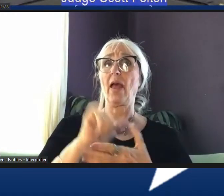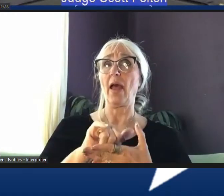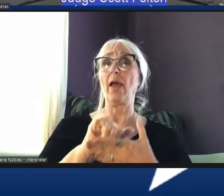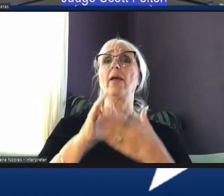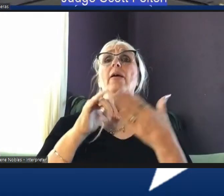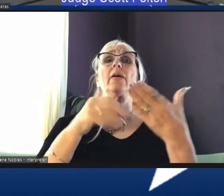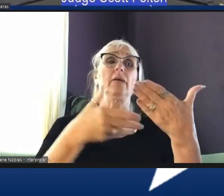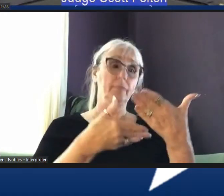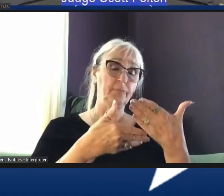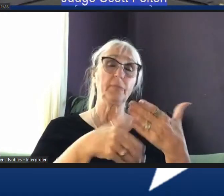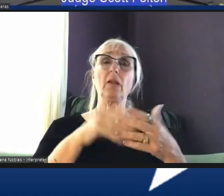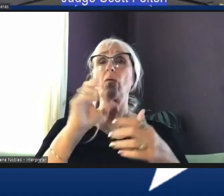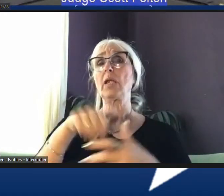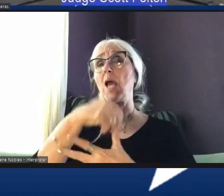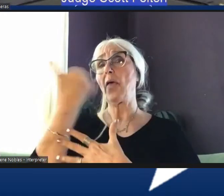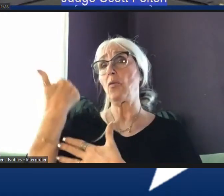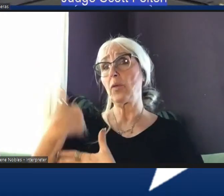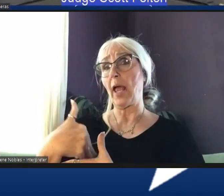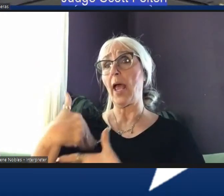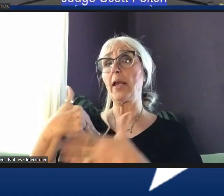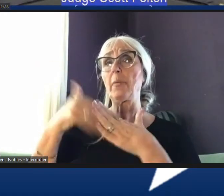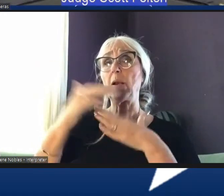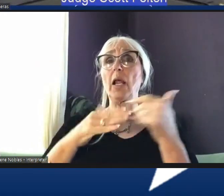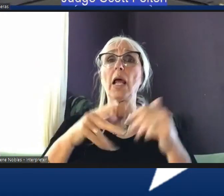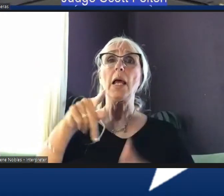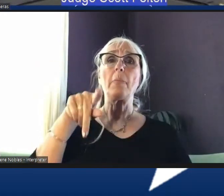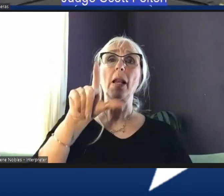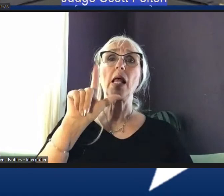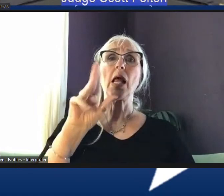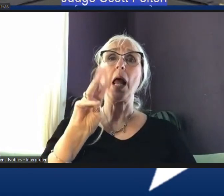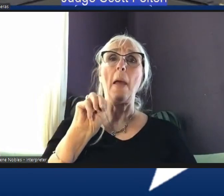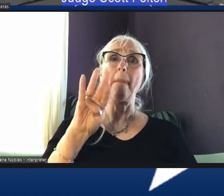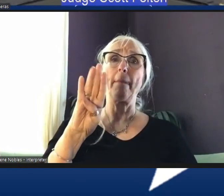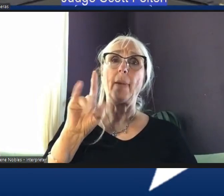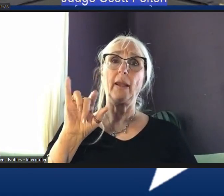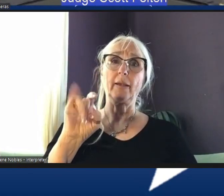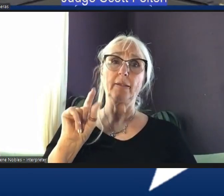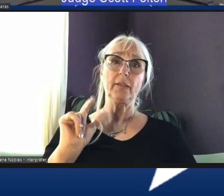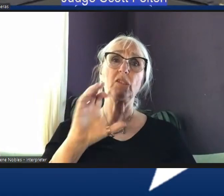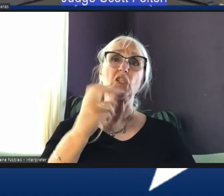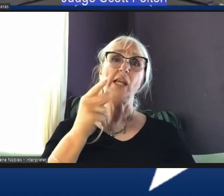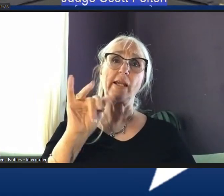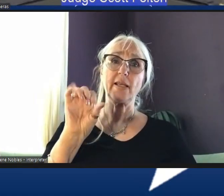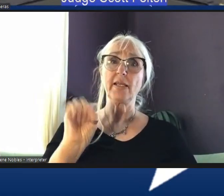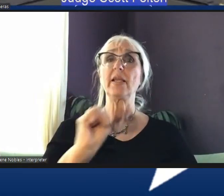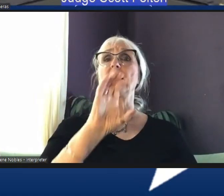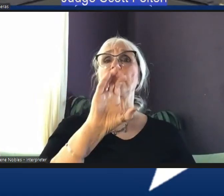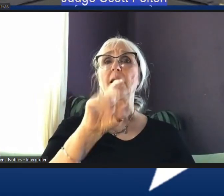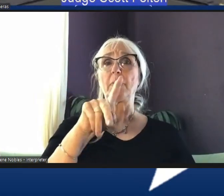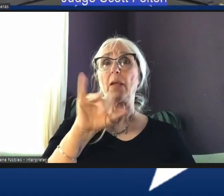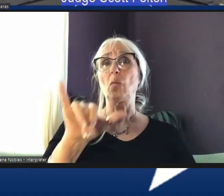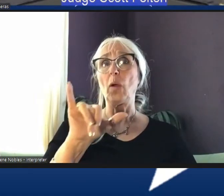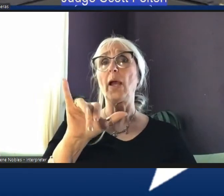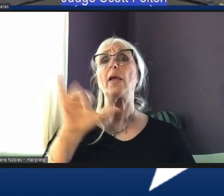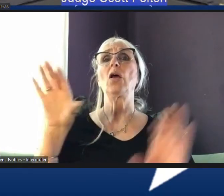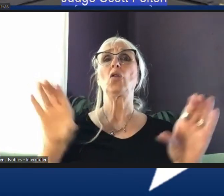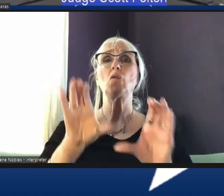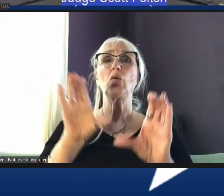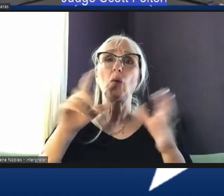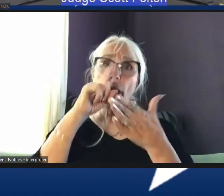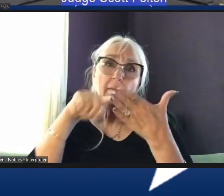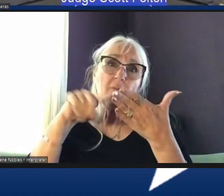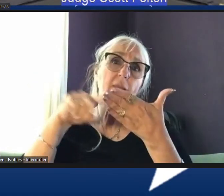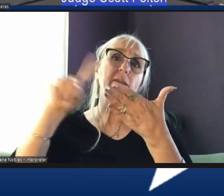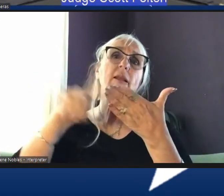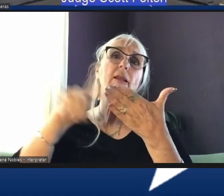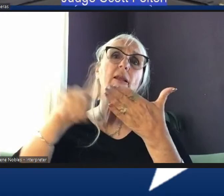of the building on the plumbing chases. You know, we've got CP&Y that's doing the investigation work to